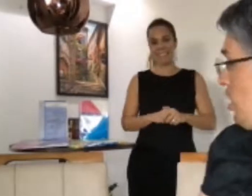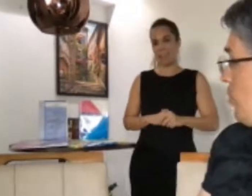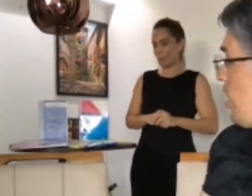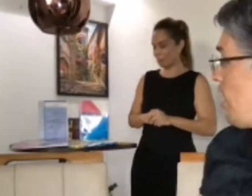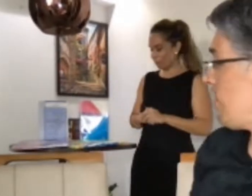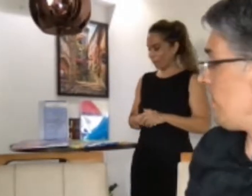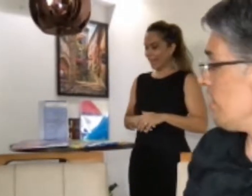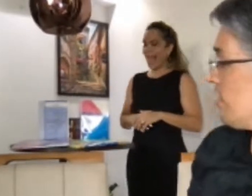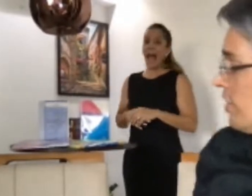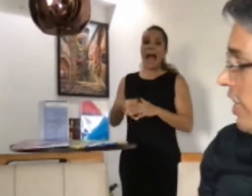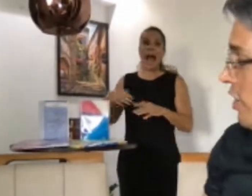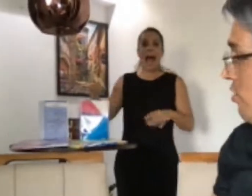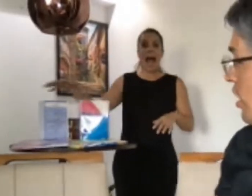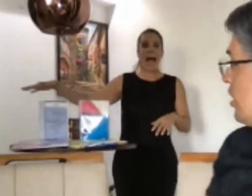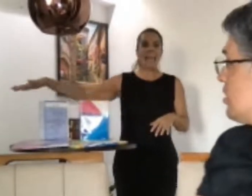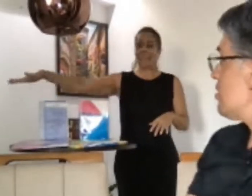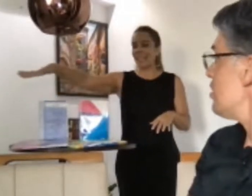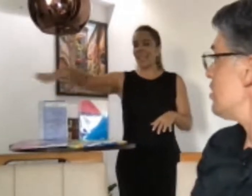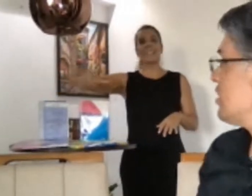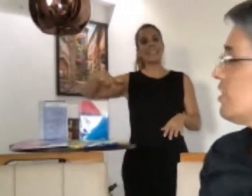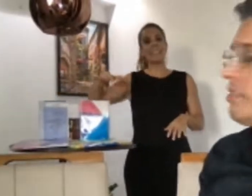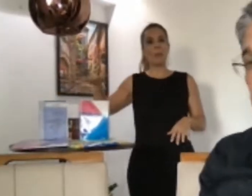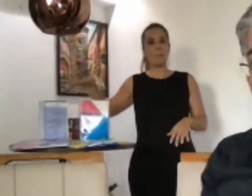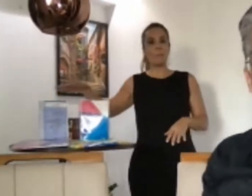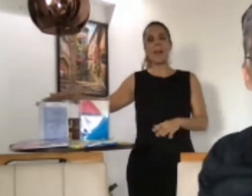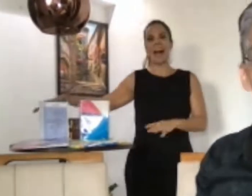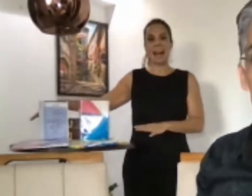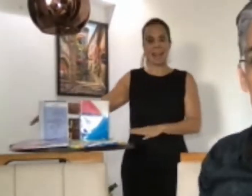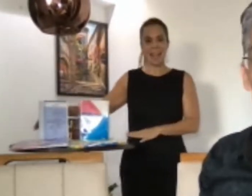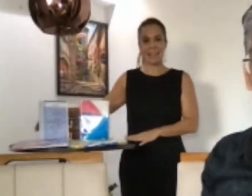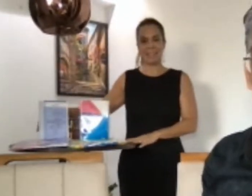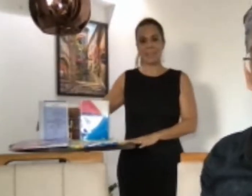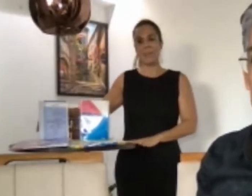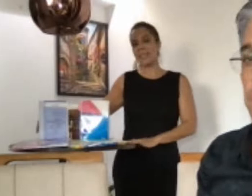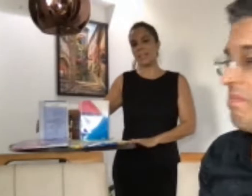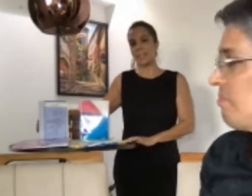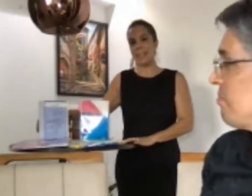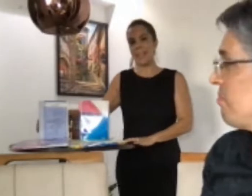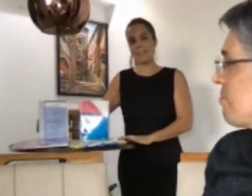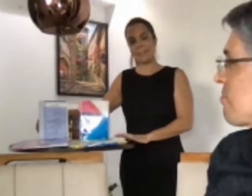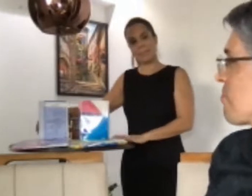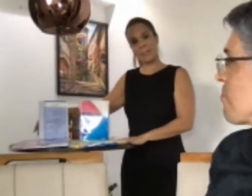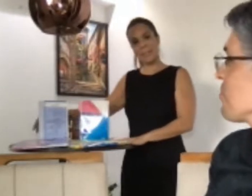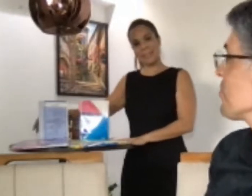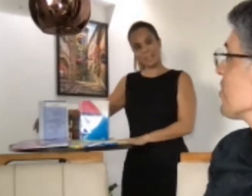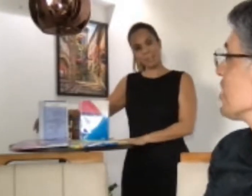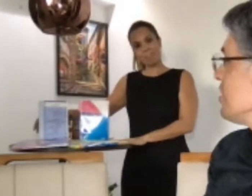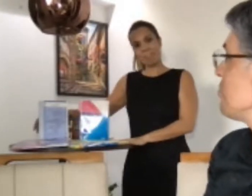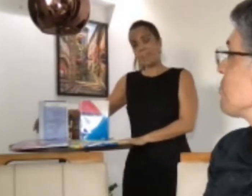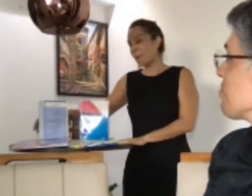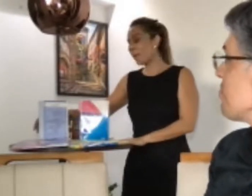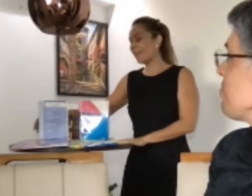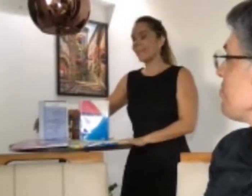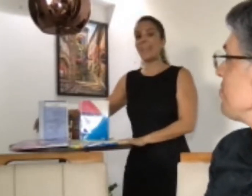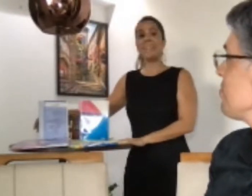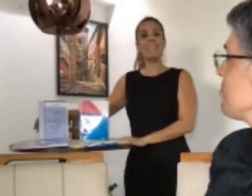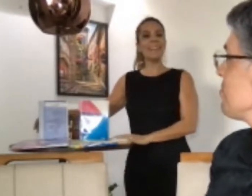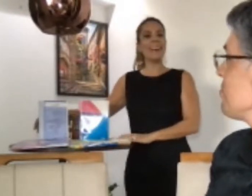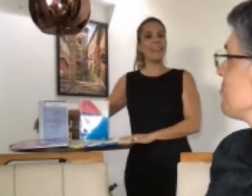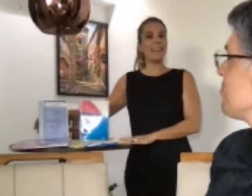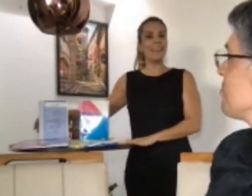Leanne, what we have here, can you tell us? It's the surprise. We are going to have a raffle here